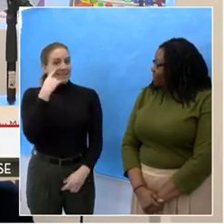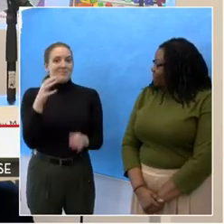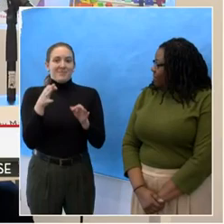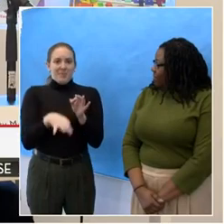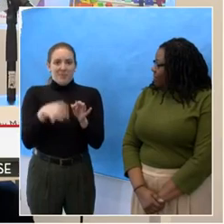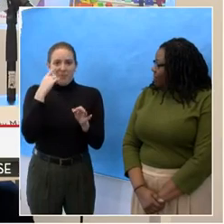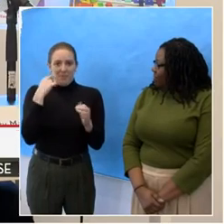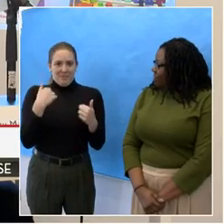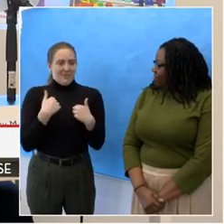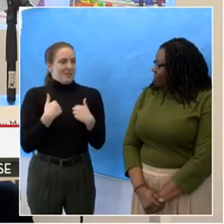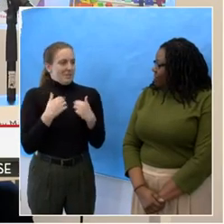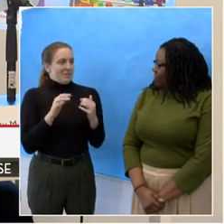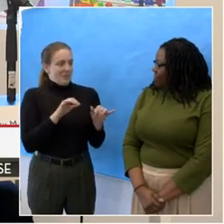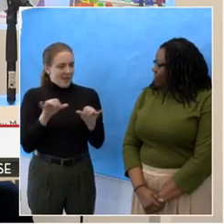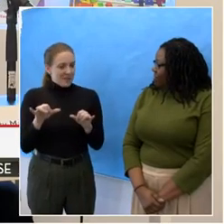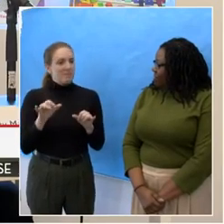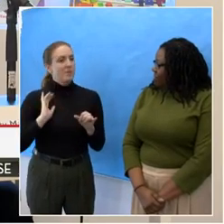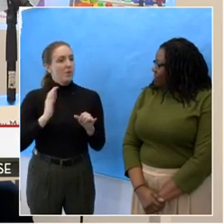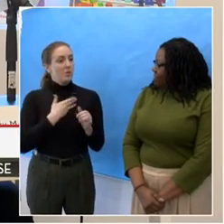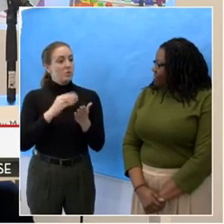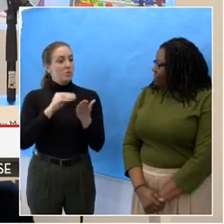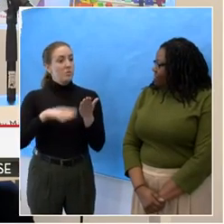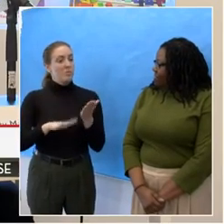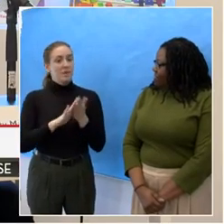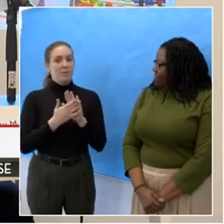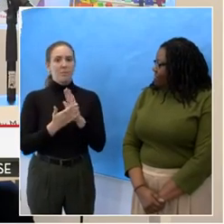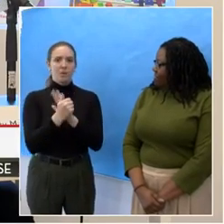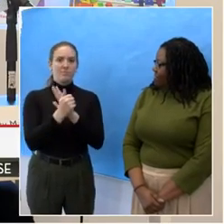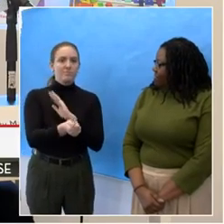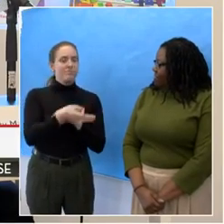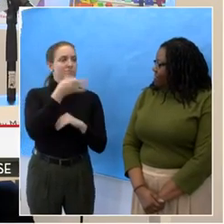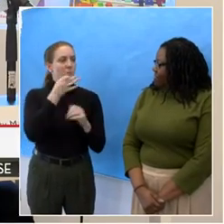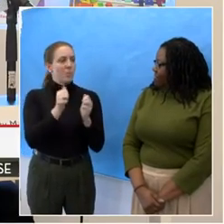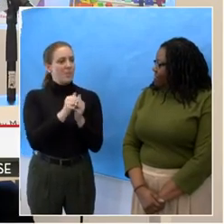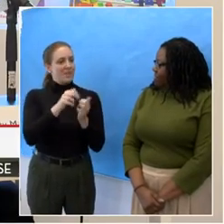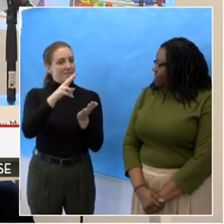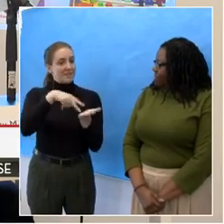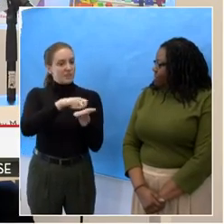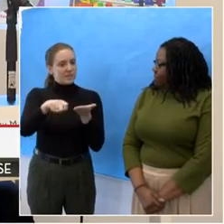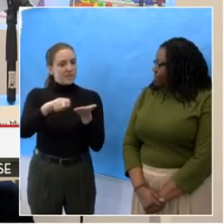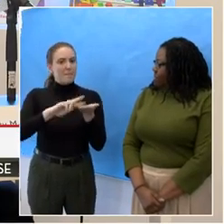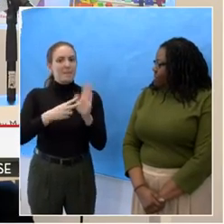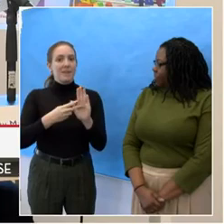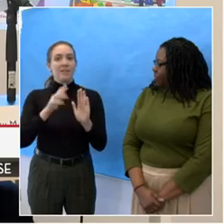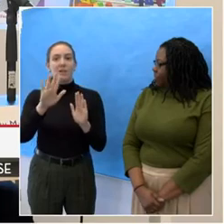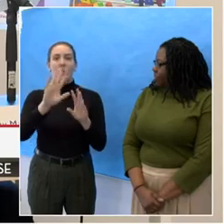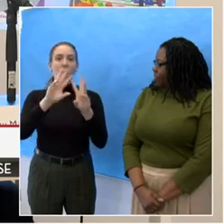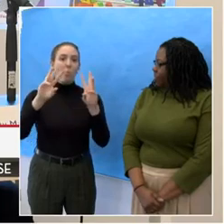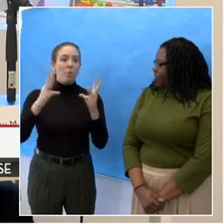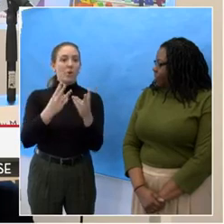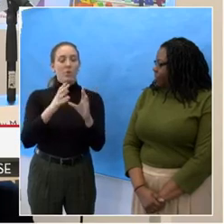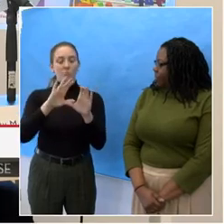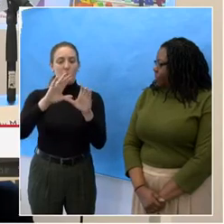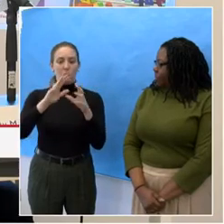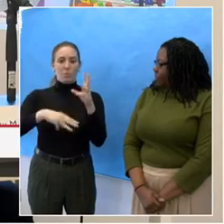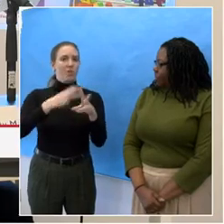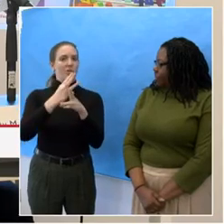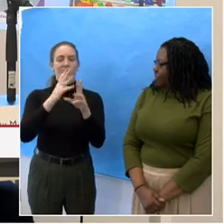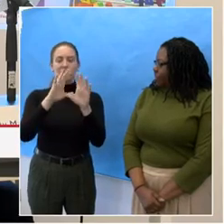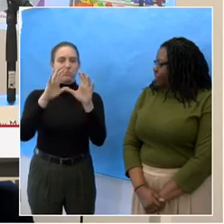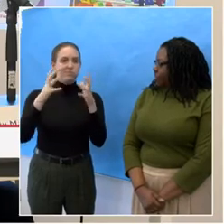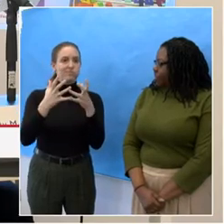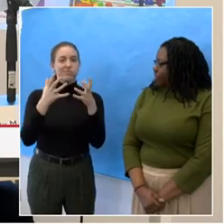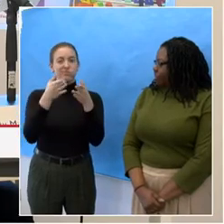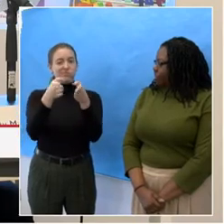students become more competent in literacy, quite frankly, their whole world opens up. The superintendent said it, the